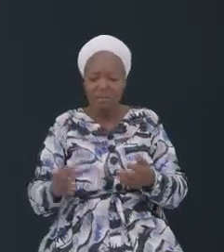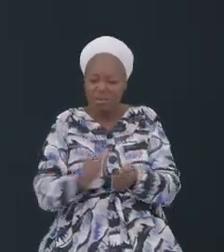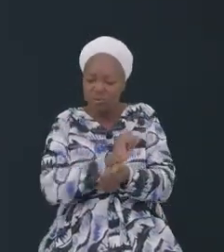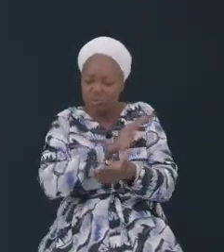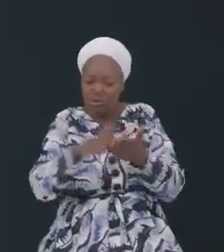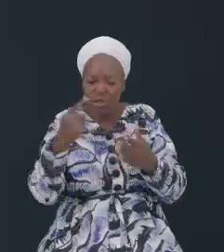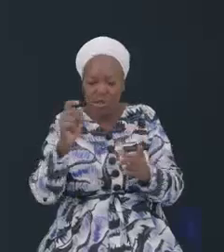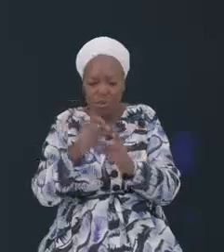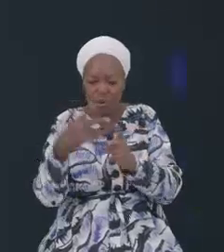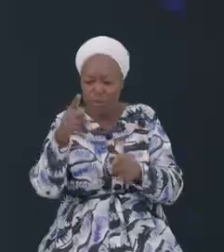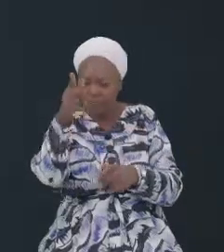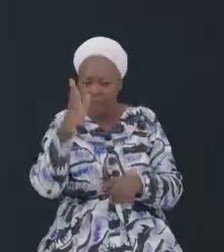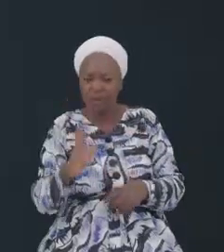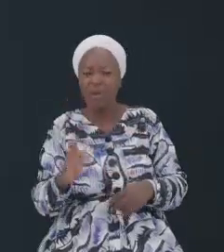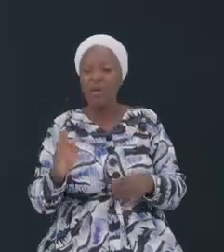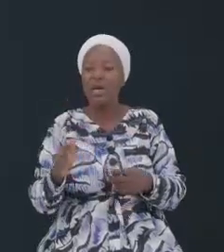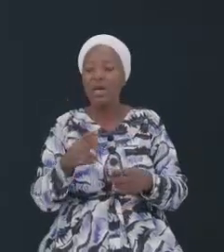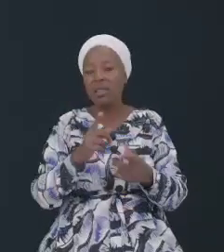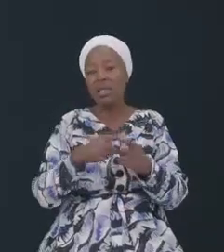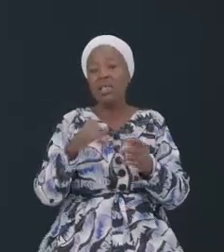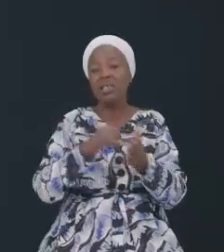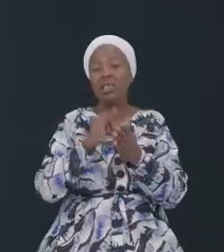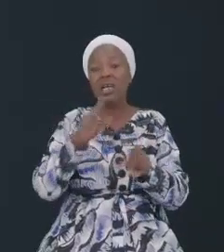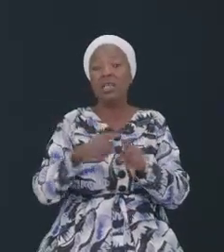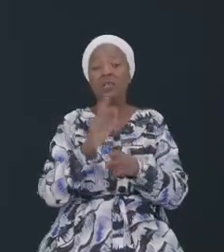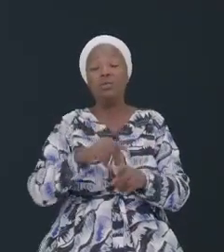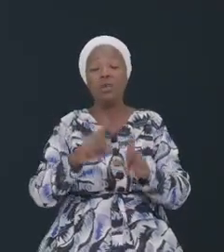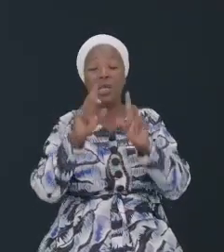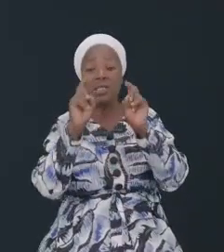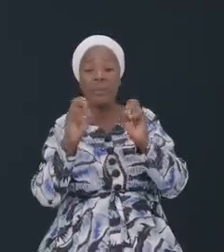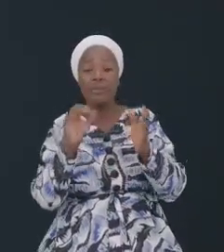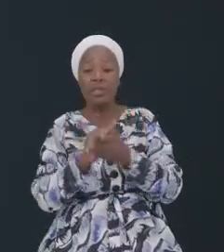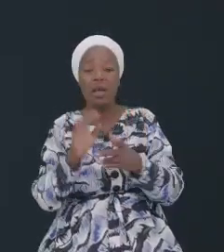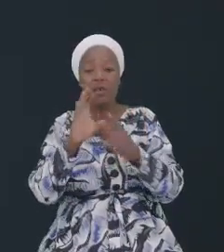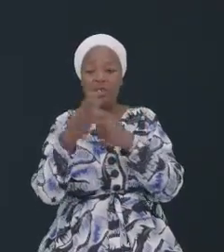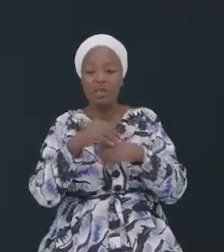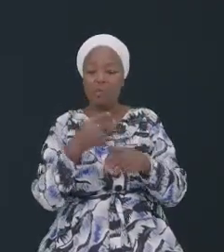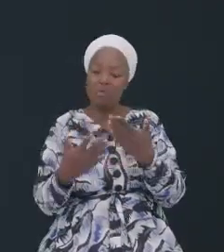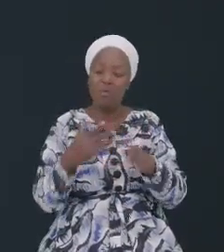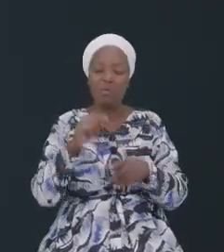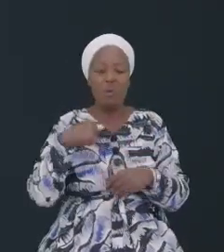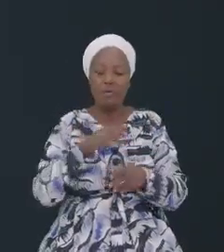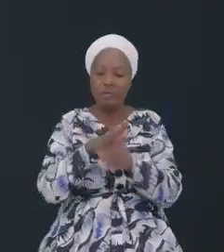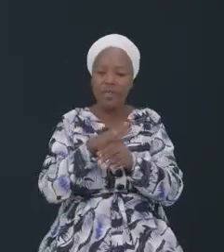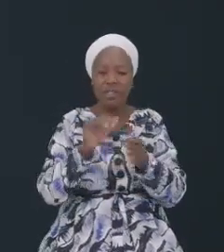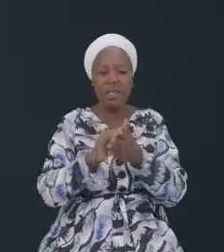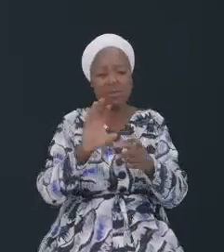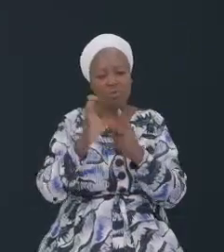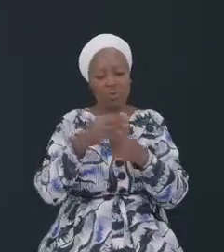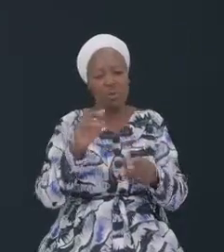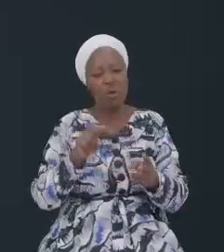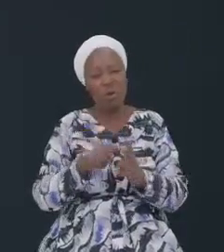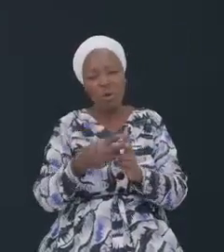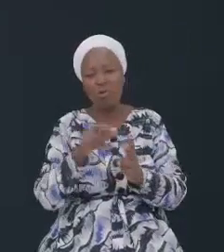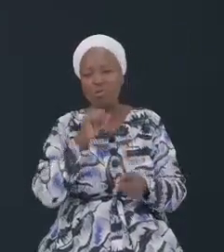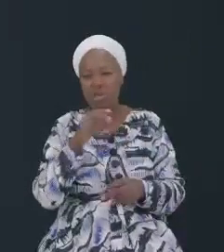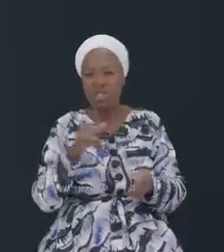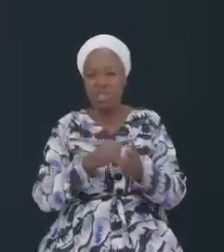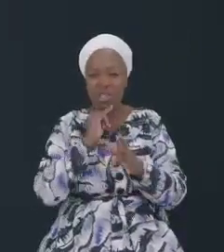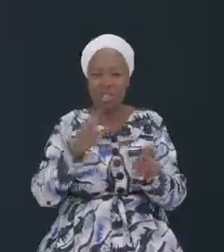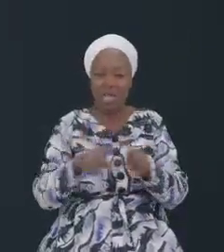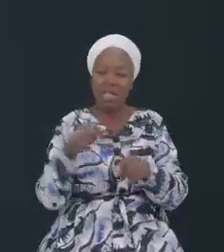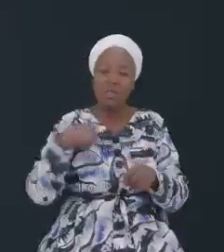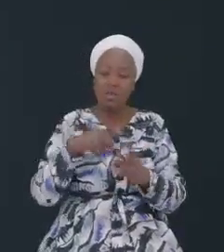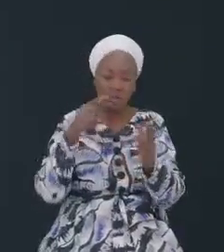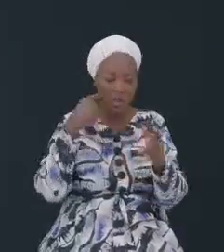the word of God? It's as we check the condition, whether we're fulfilling the condition or not. It's as we check all